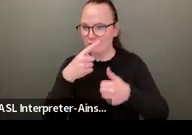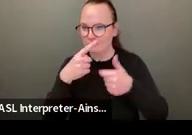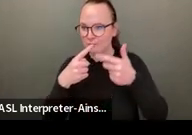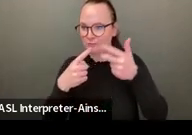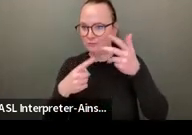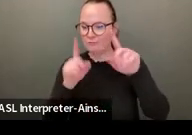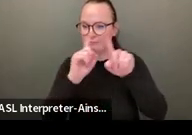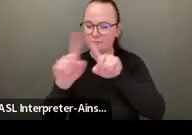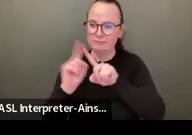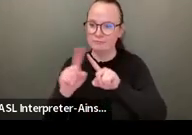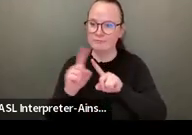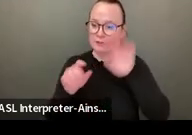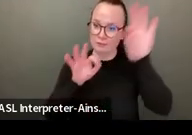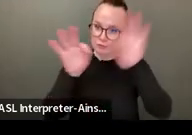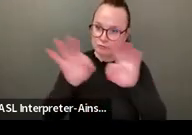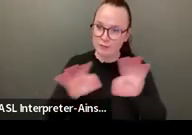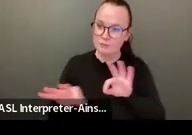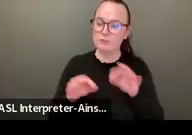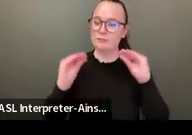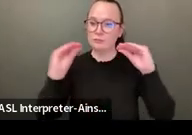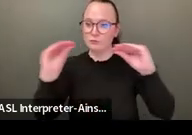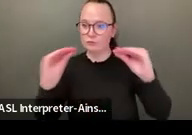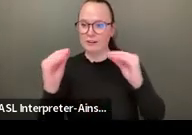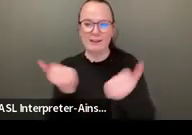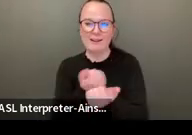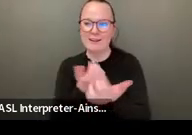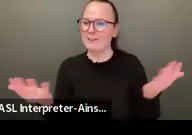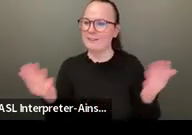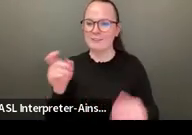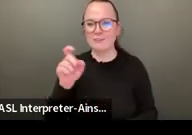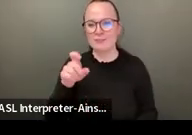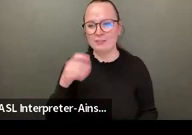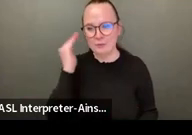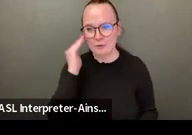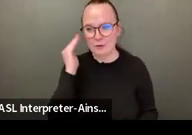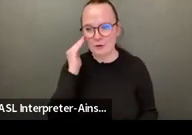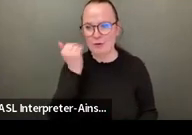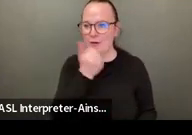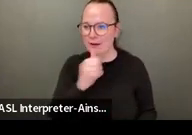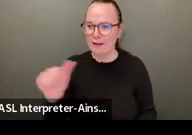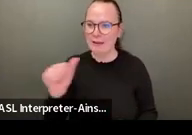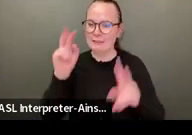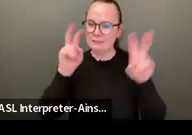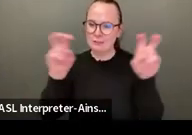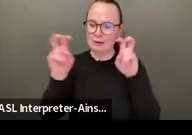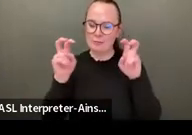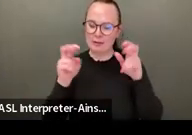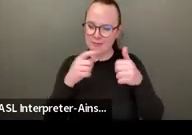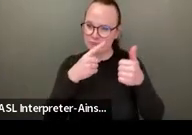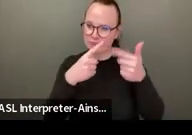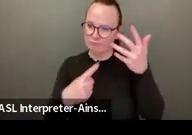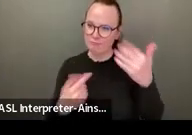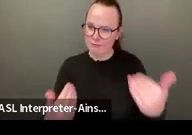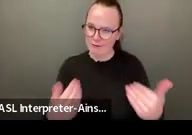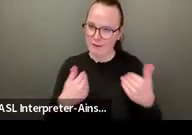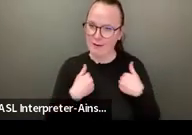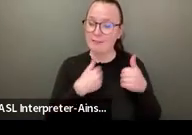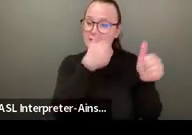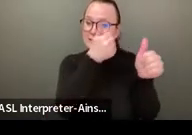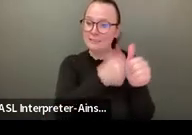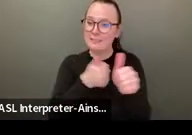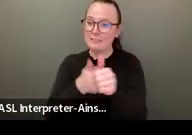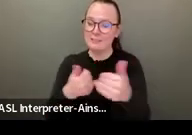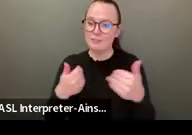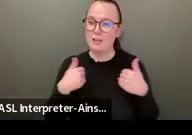directions, instructions, anything you need to know about any of these topics. And each of these, like I said, is linked to